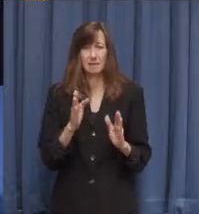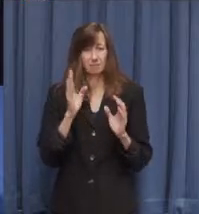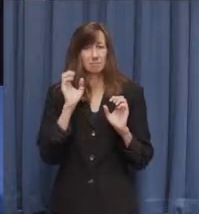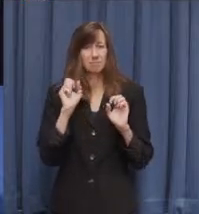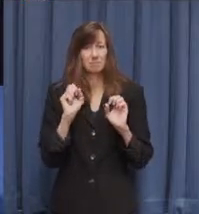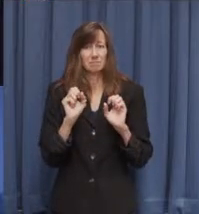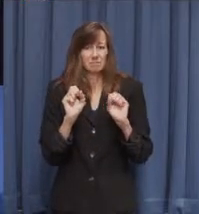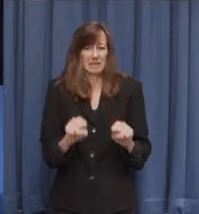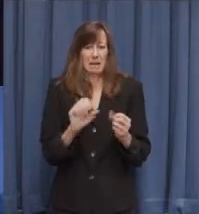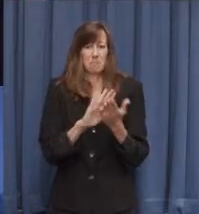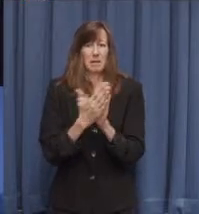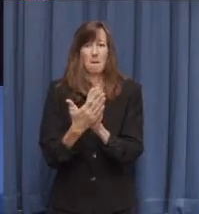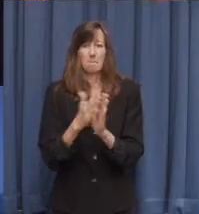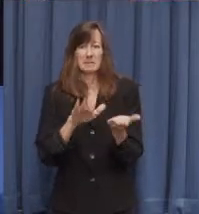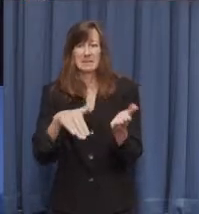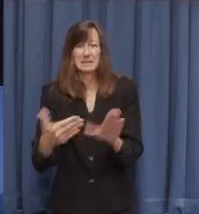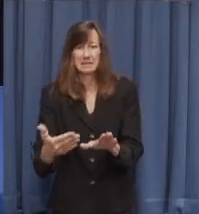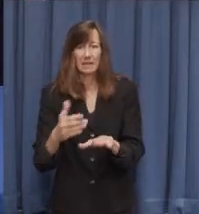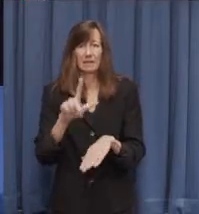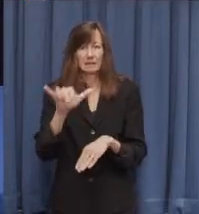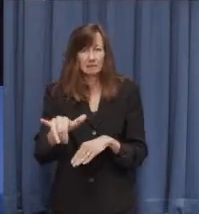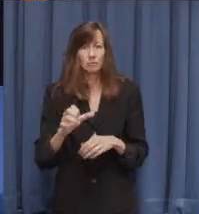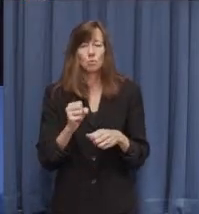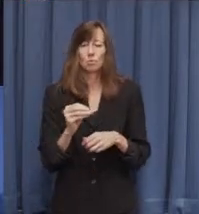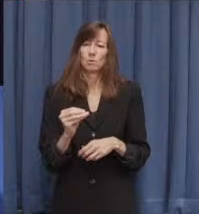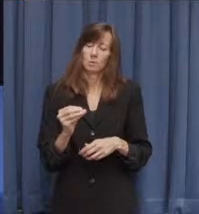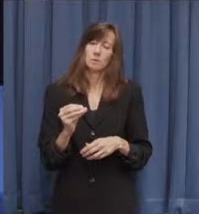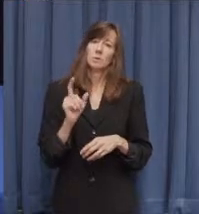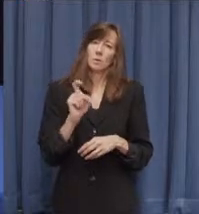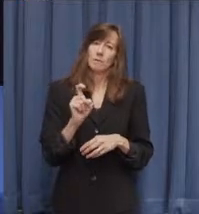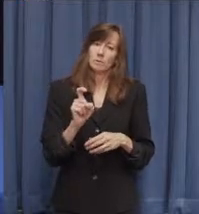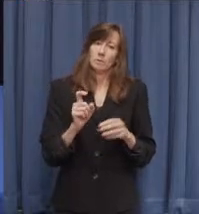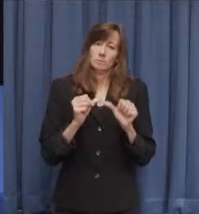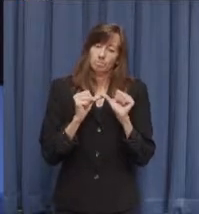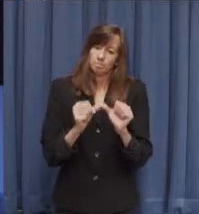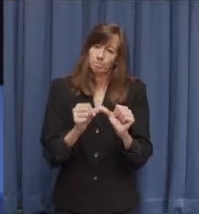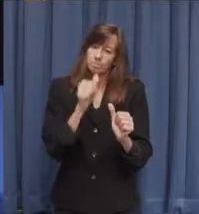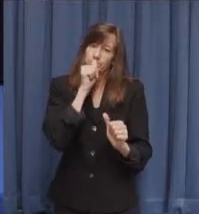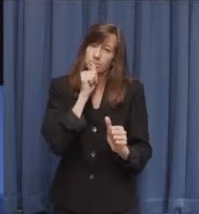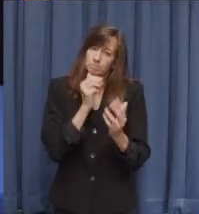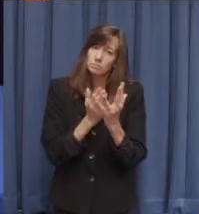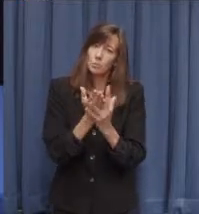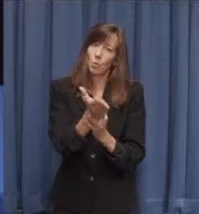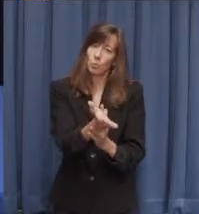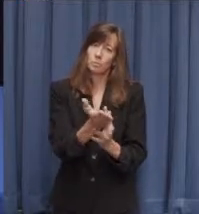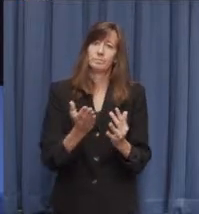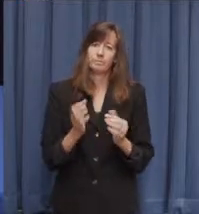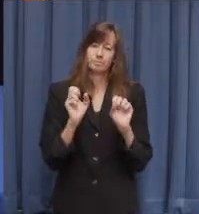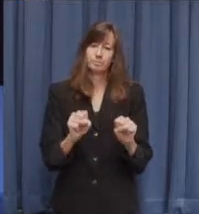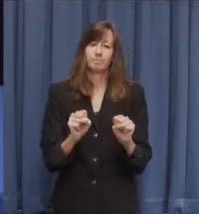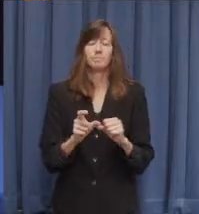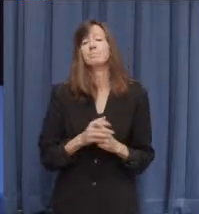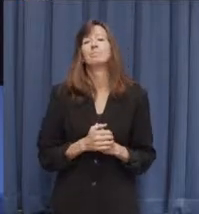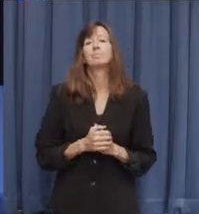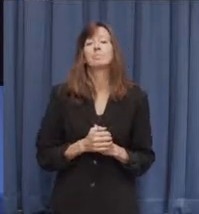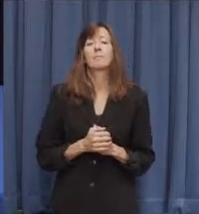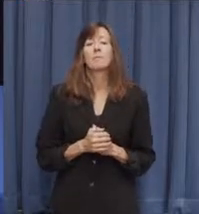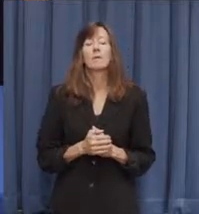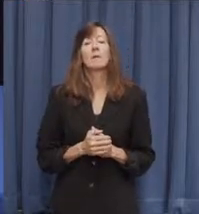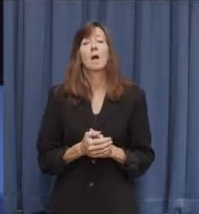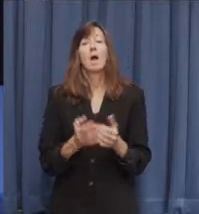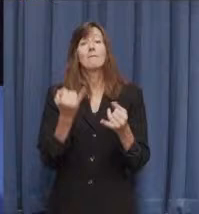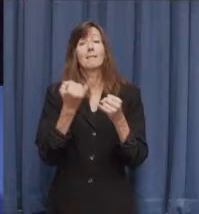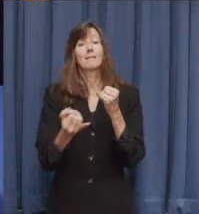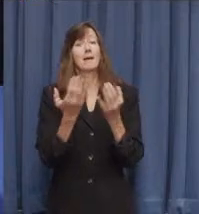until we get through this. The last thing I ask your help on, and I know this is another thing that we